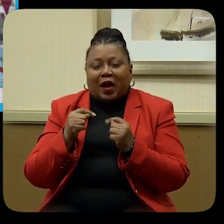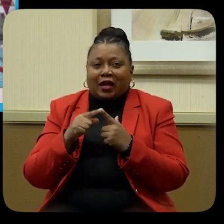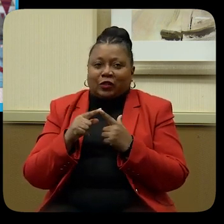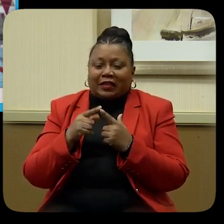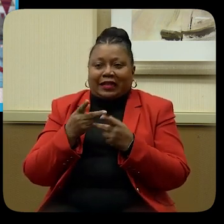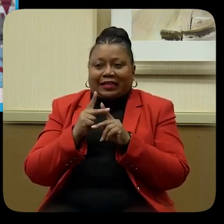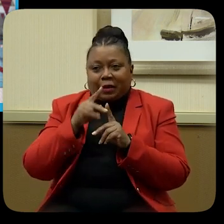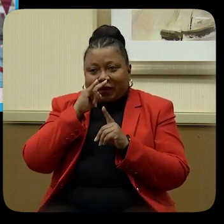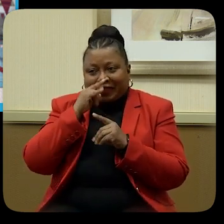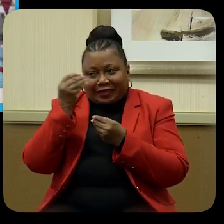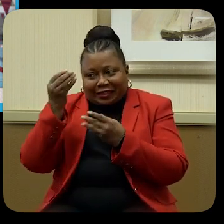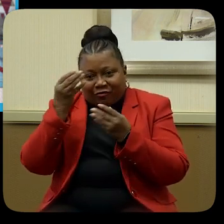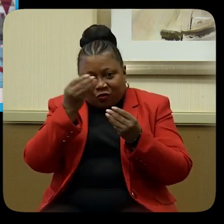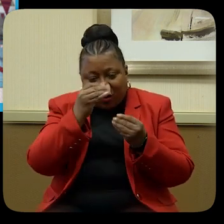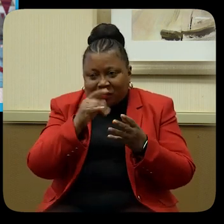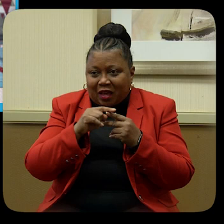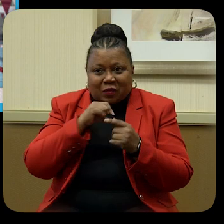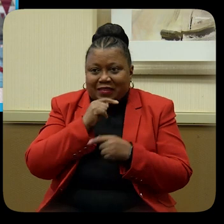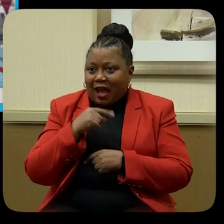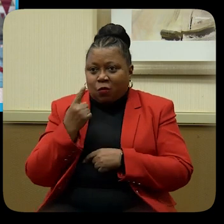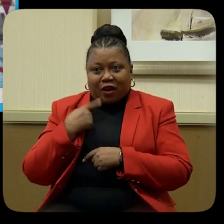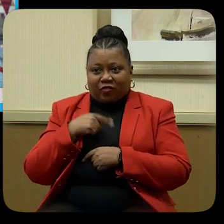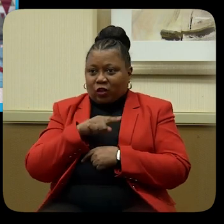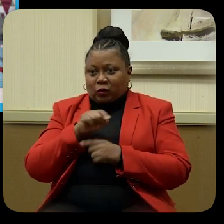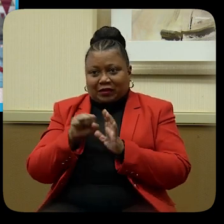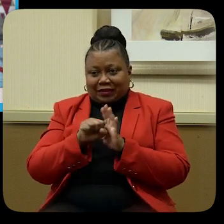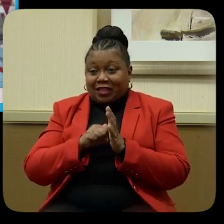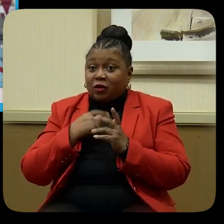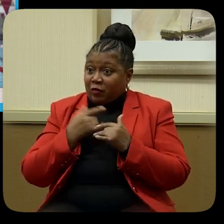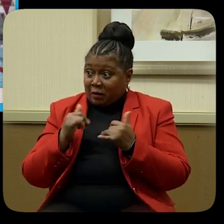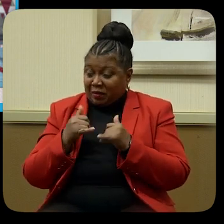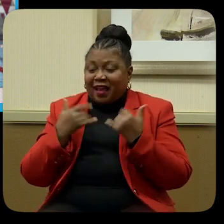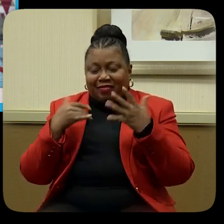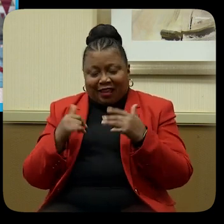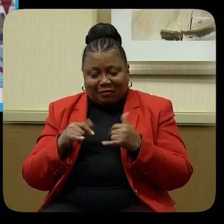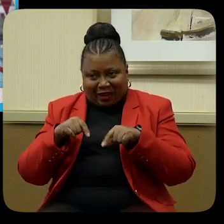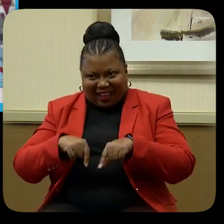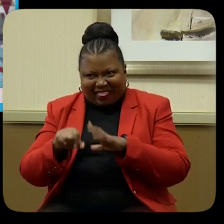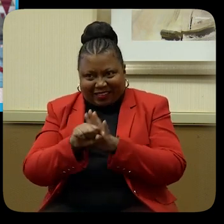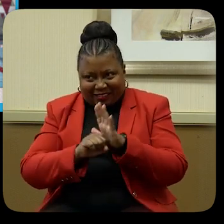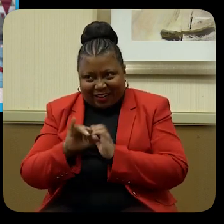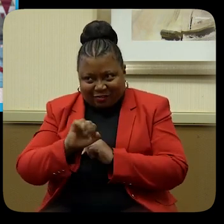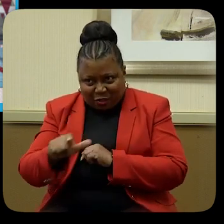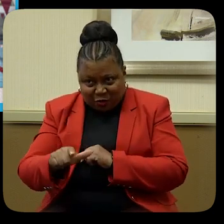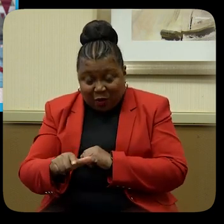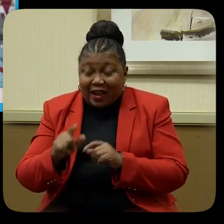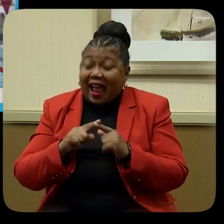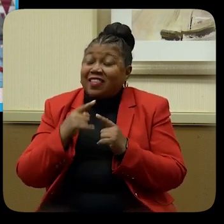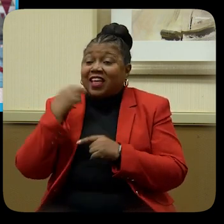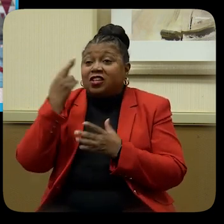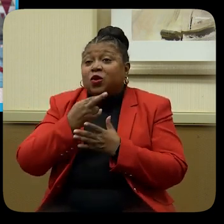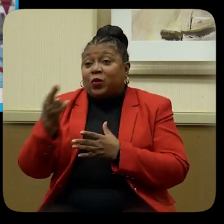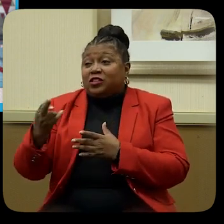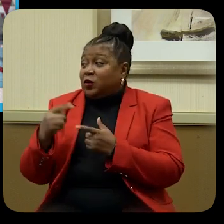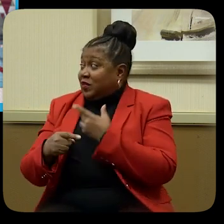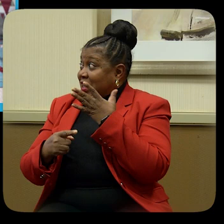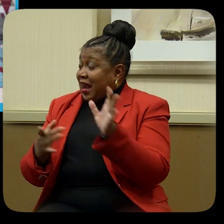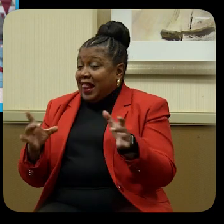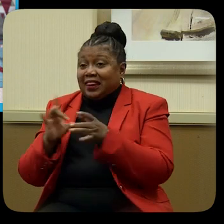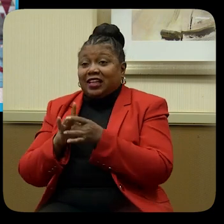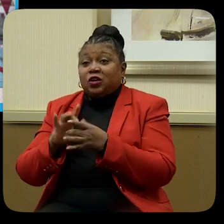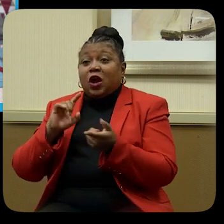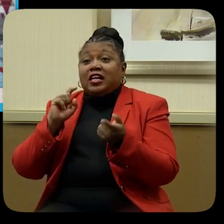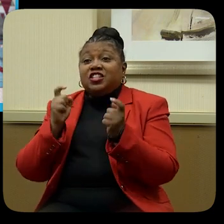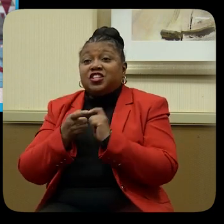to keep our kids informed that we're not one of those states. If they want to play, they can play. And there's a resource here that I linked. It's